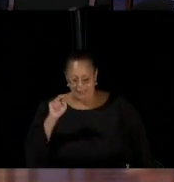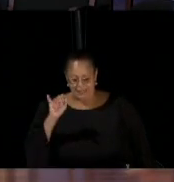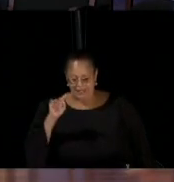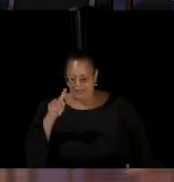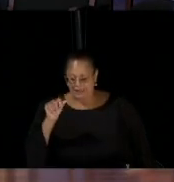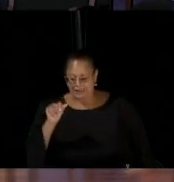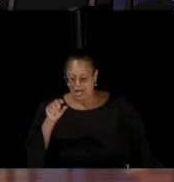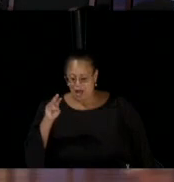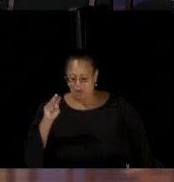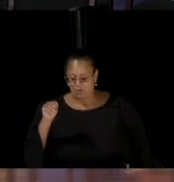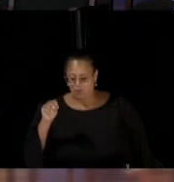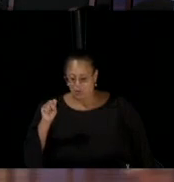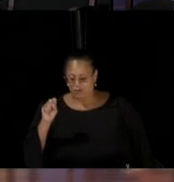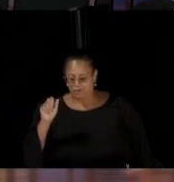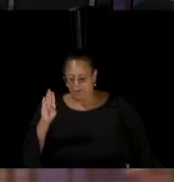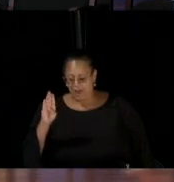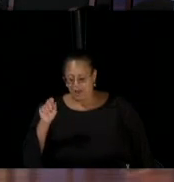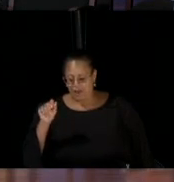Anita Mosberiantana.